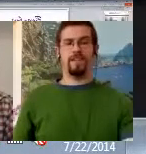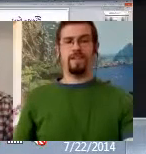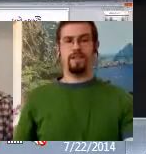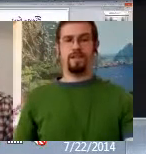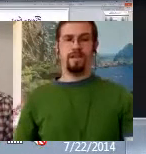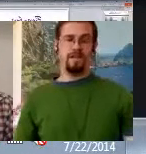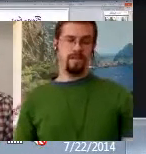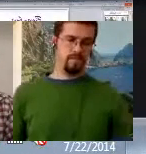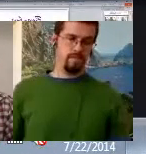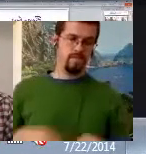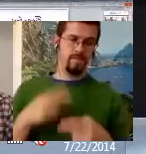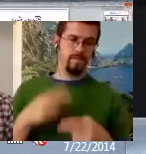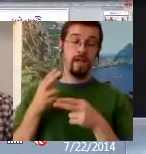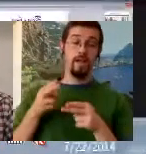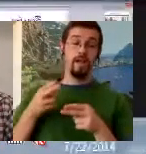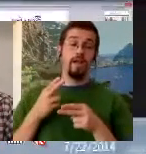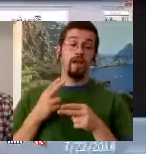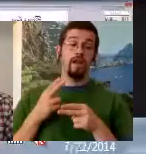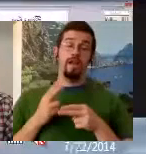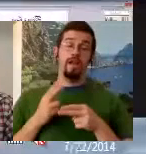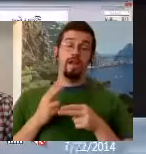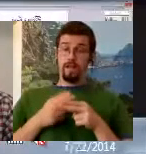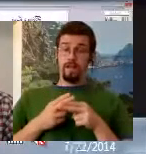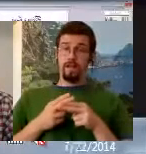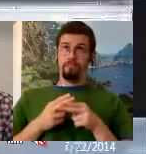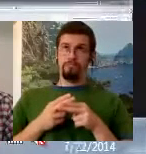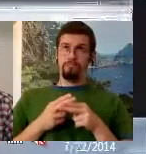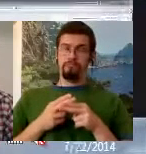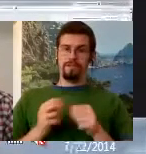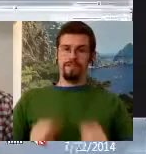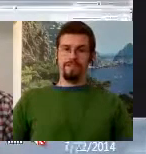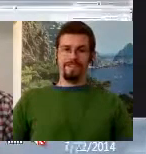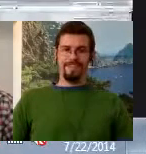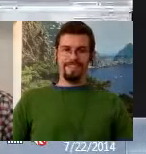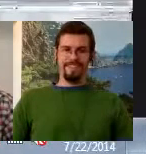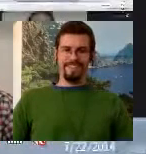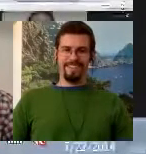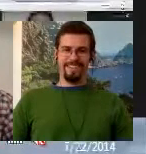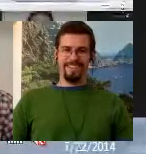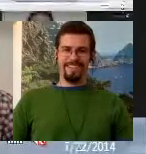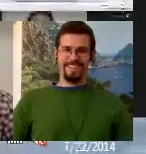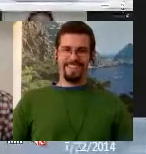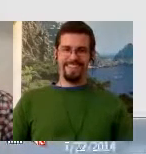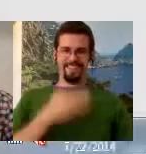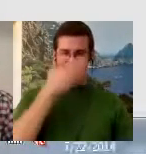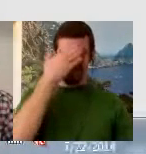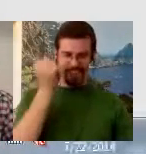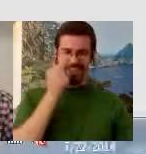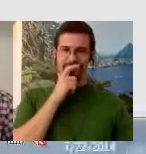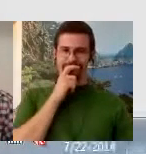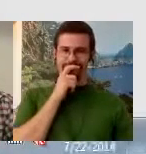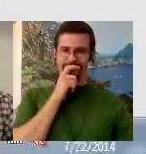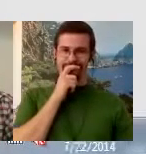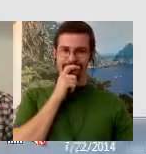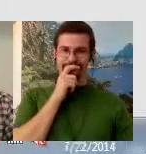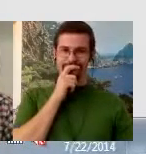His name is, I'm sorry, I forgot the name. I'm so Fedibari.